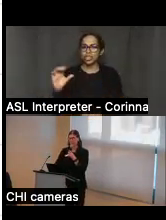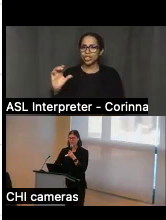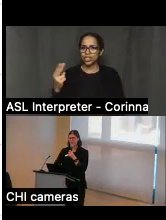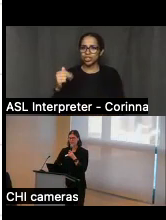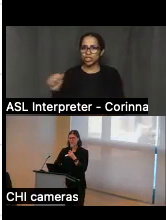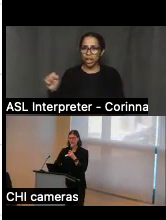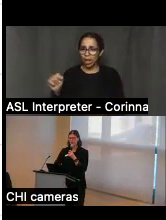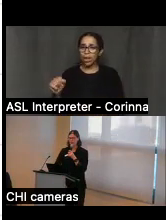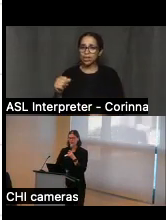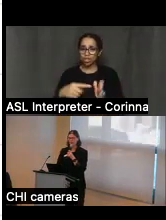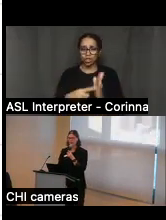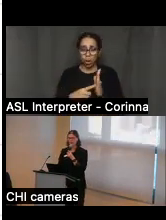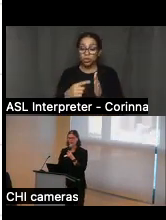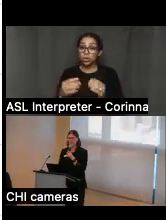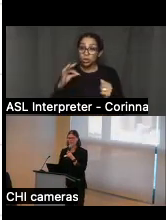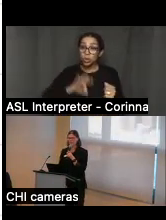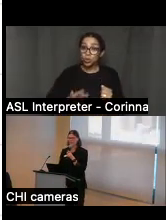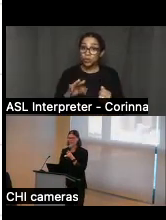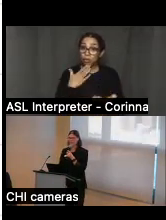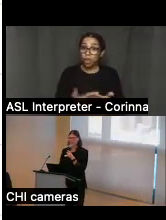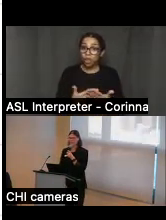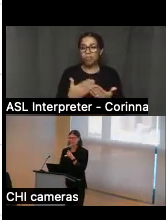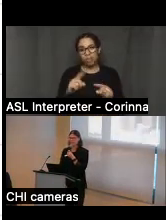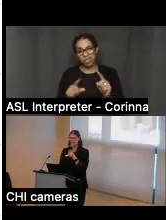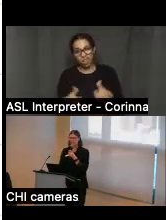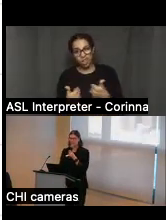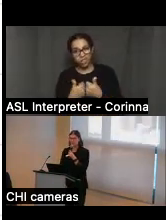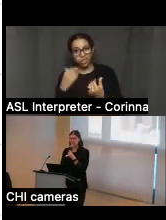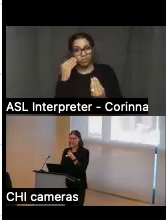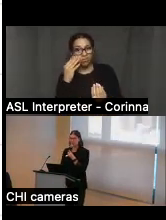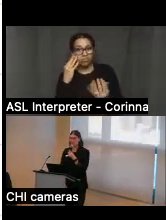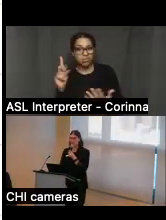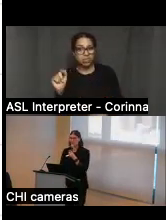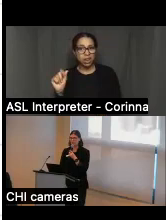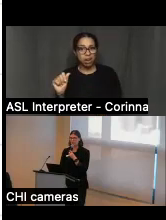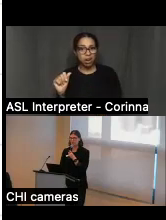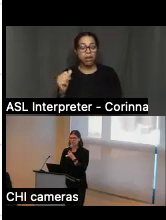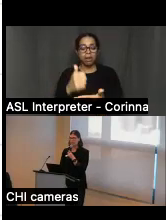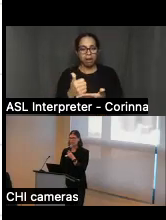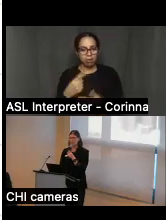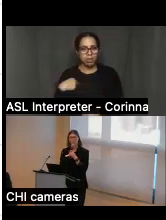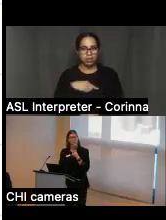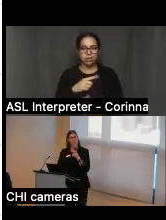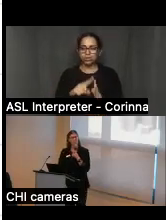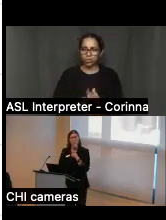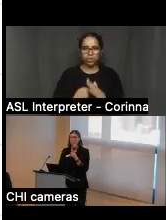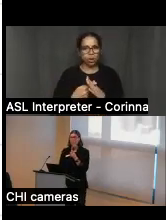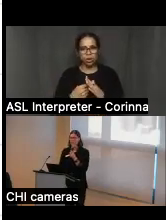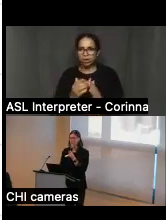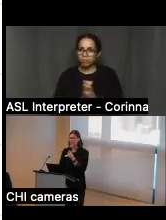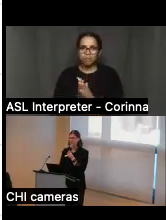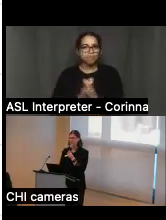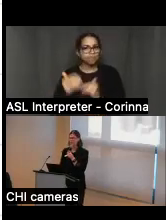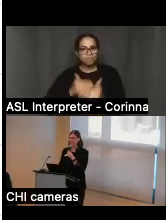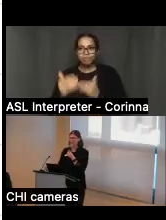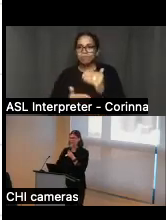data, but they also give us a place to start. So we must work with this information to understand what people are facing in